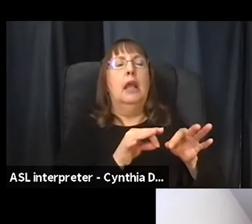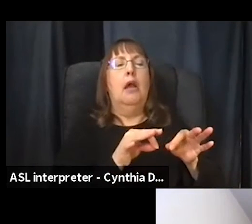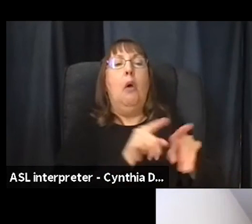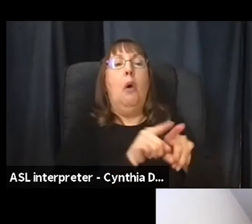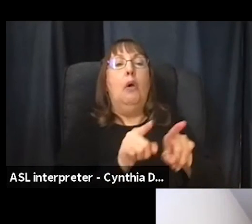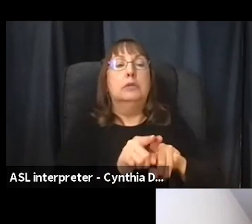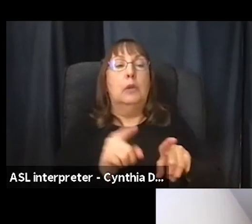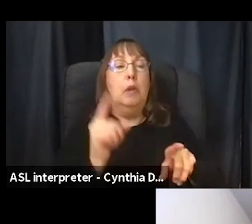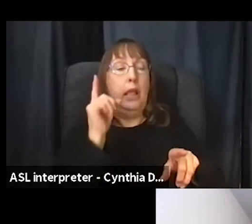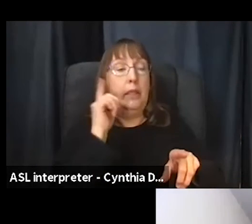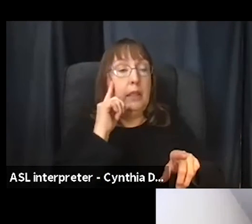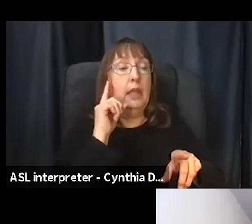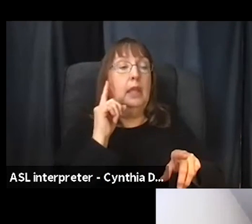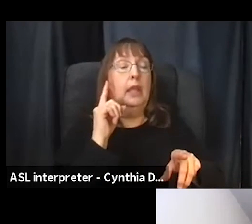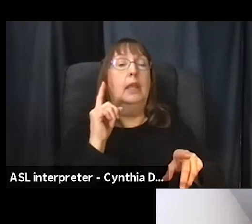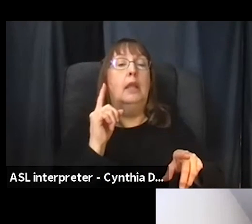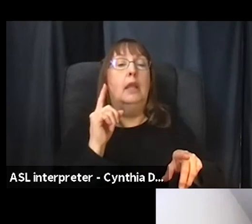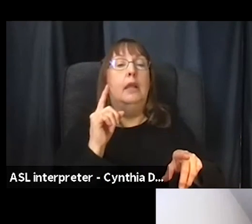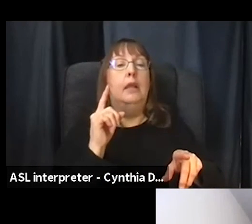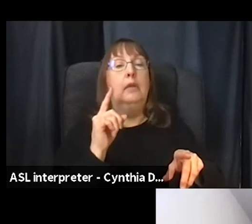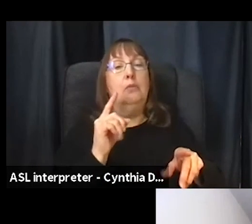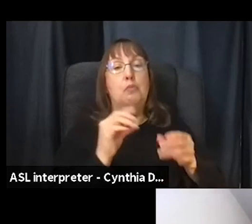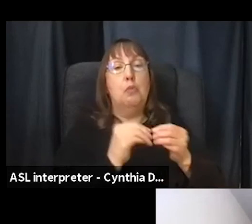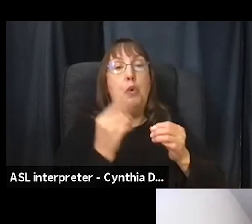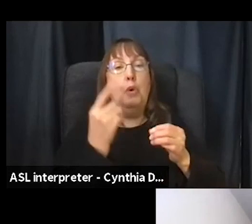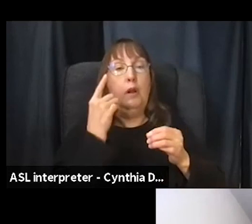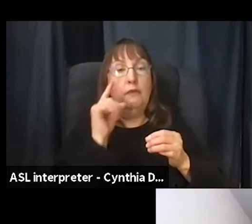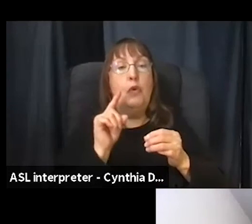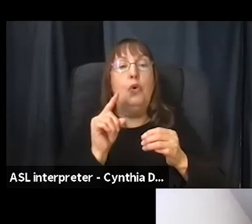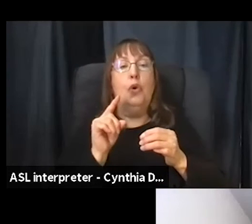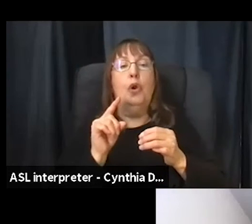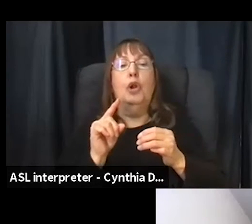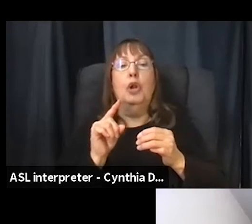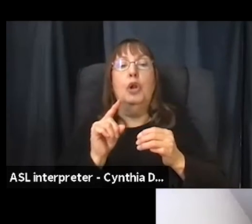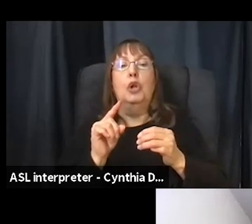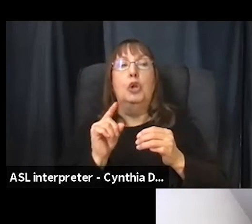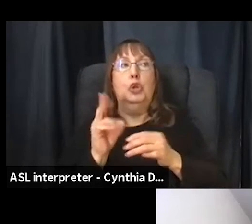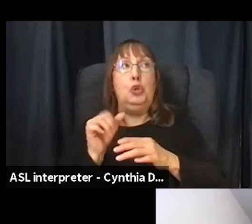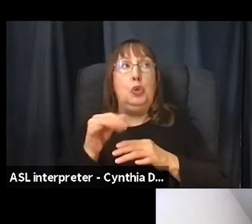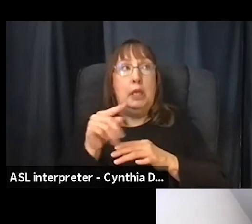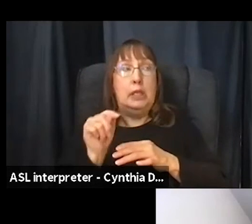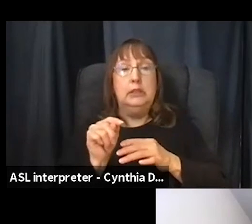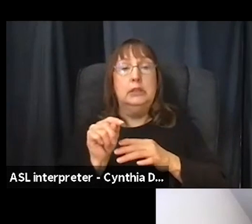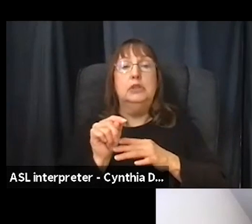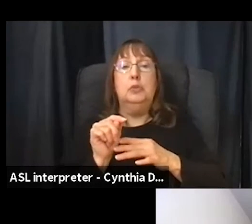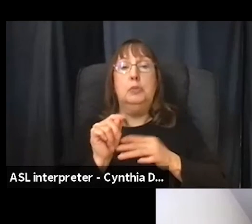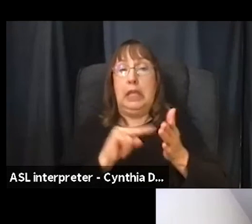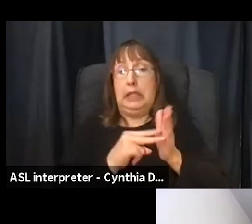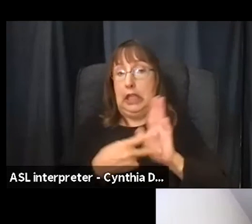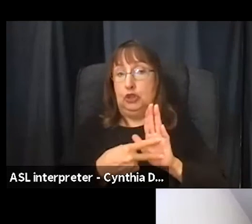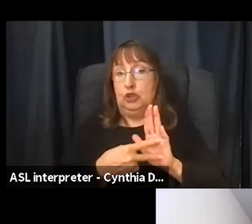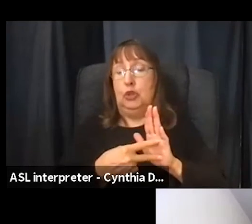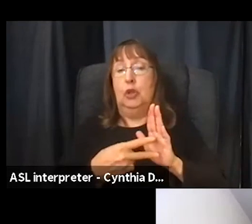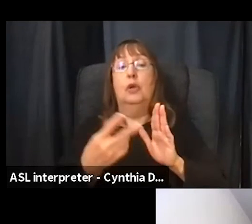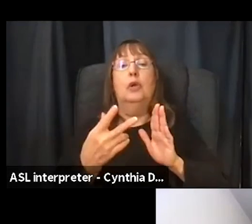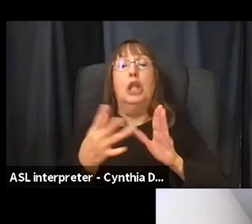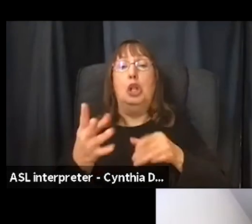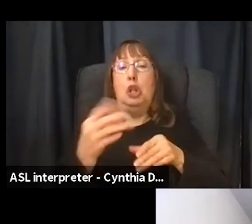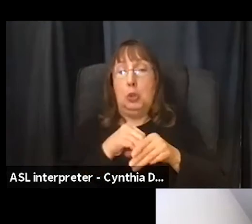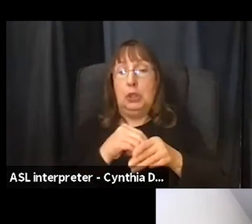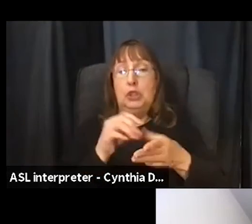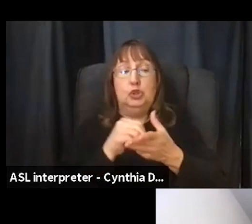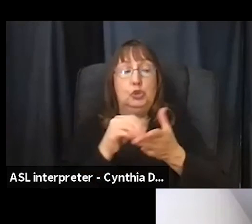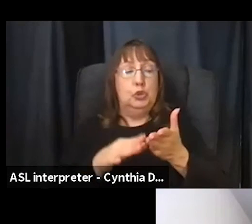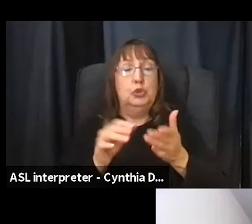for this is more for units that are recruiting students to be more intentional about including the students with disabilities and targeting students